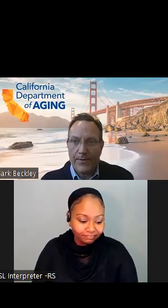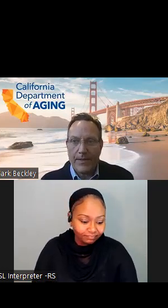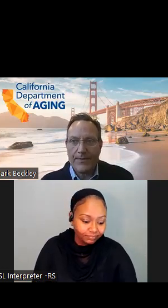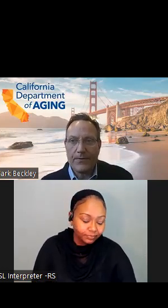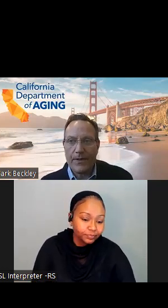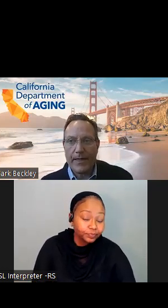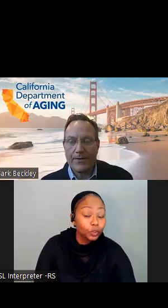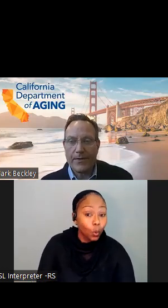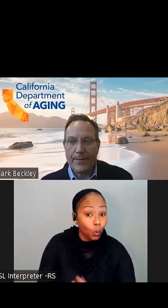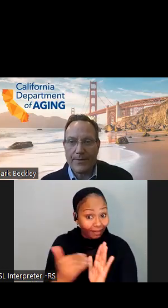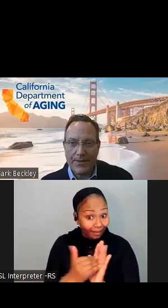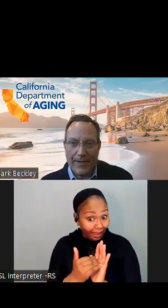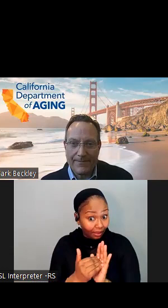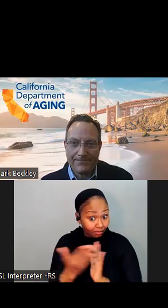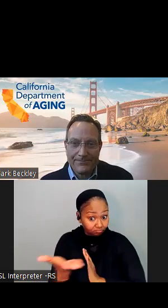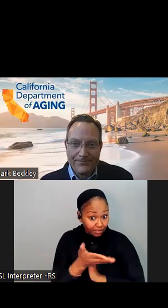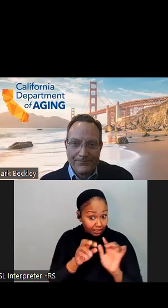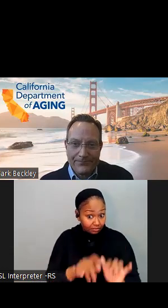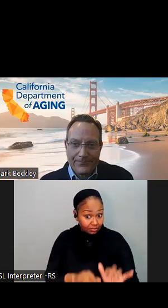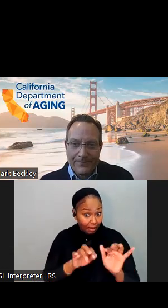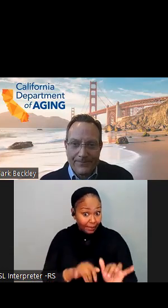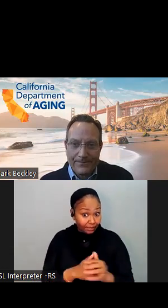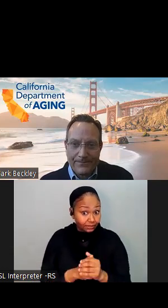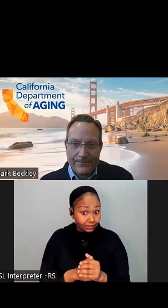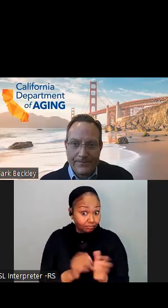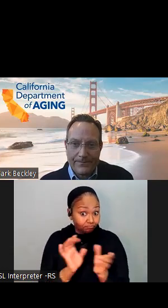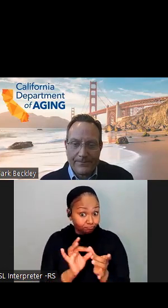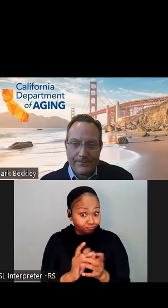So again, please feel free to enter your comments in the chat.